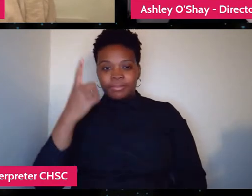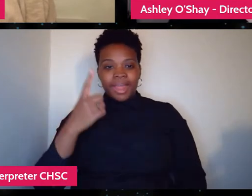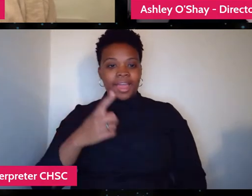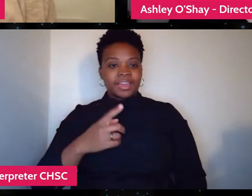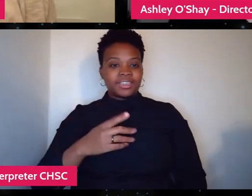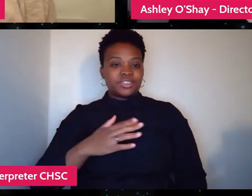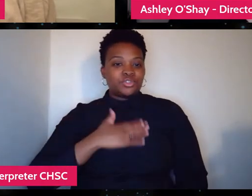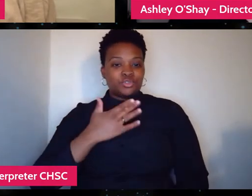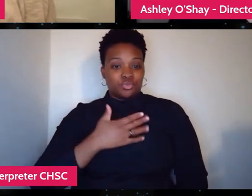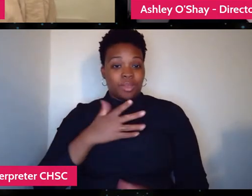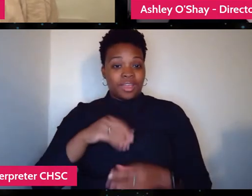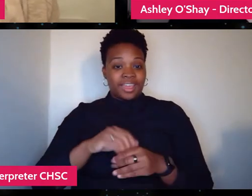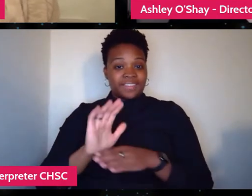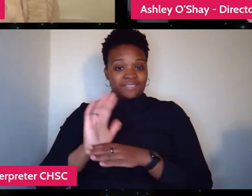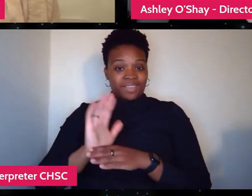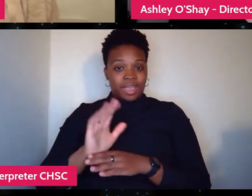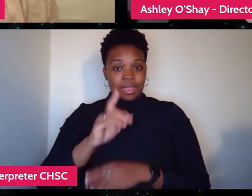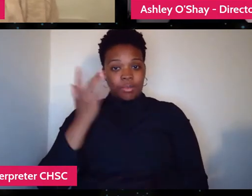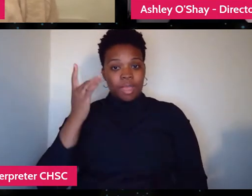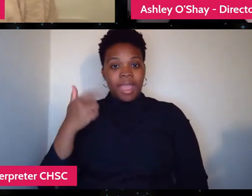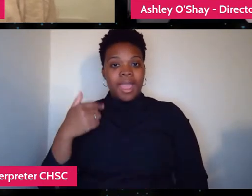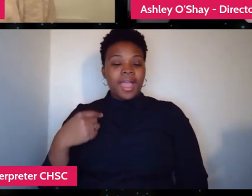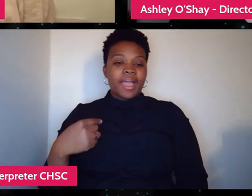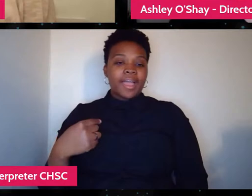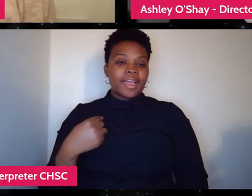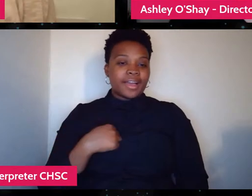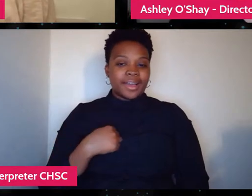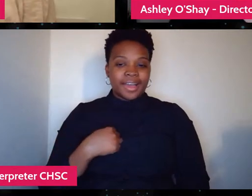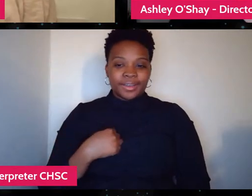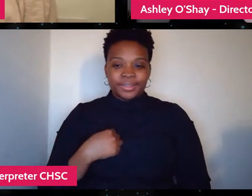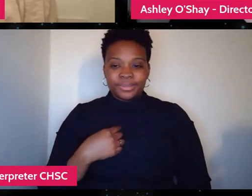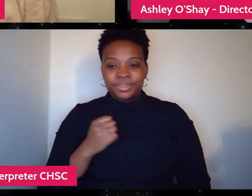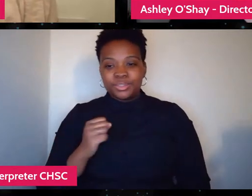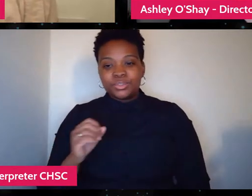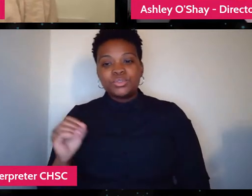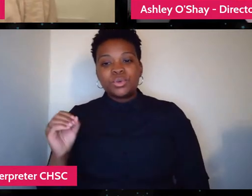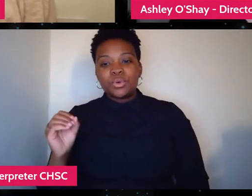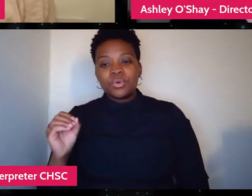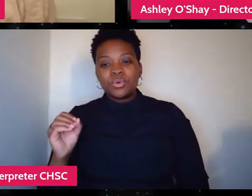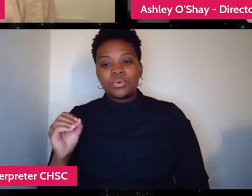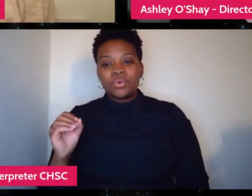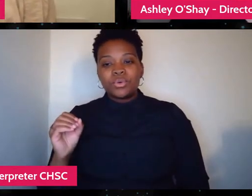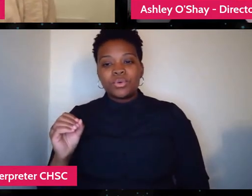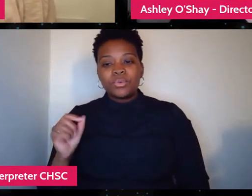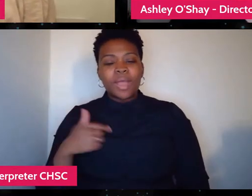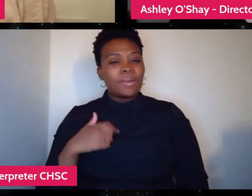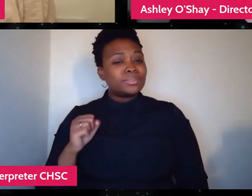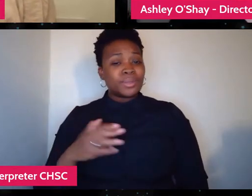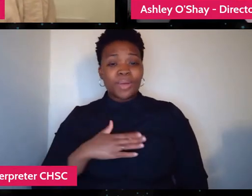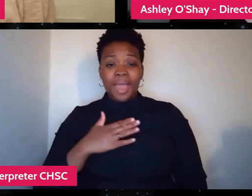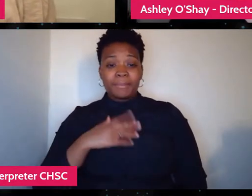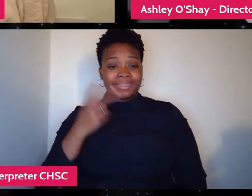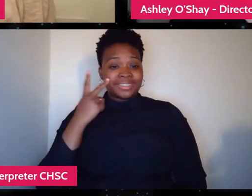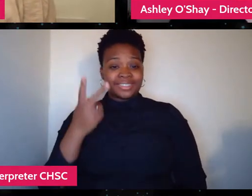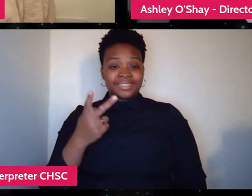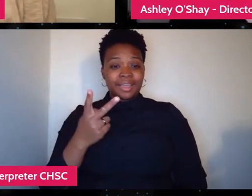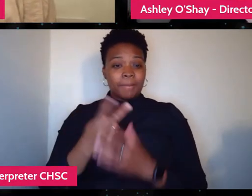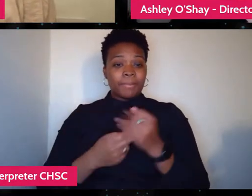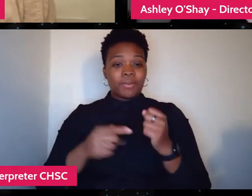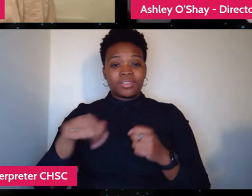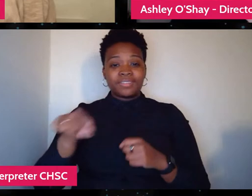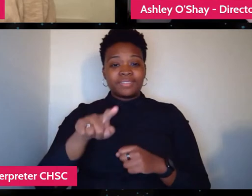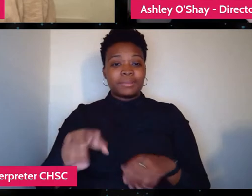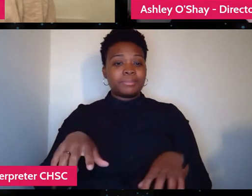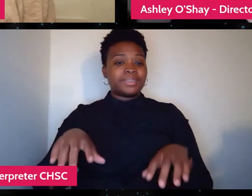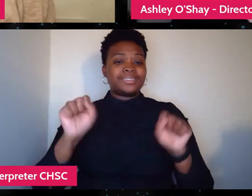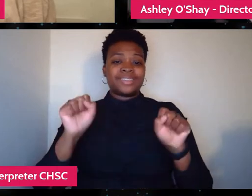film, because I was so, I was just so happy to see both of them kind of taking a break.